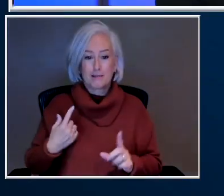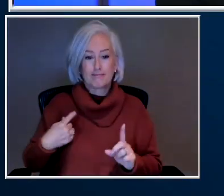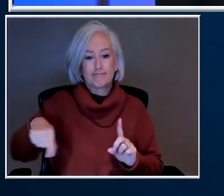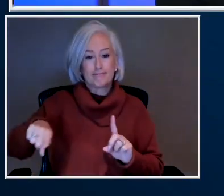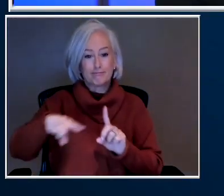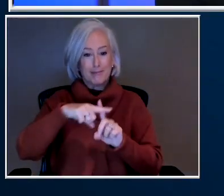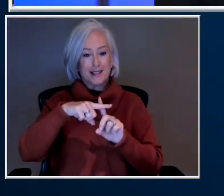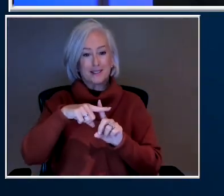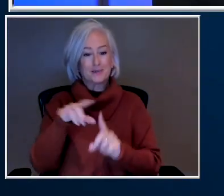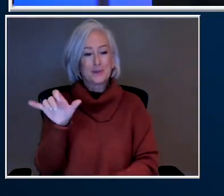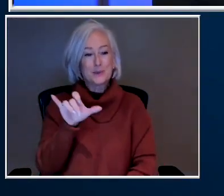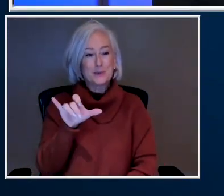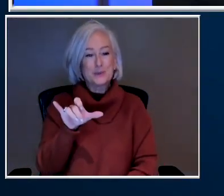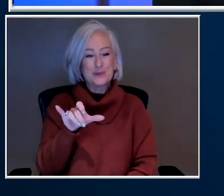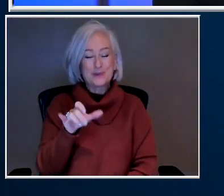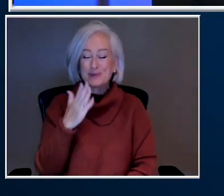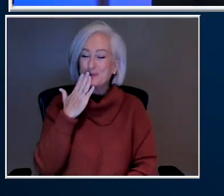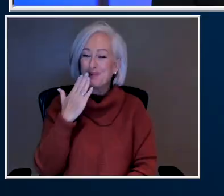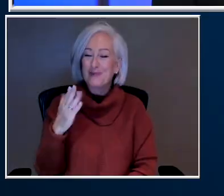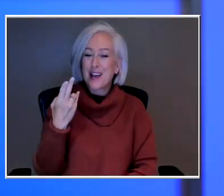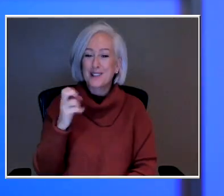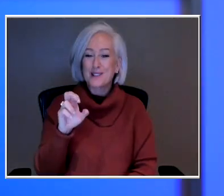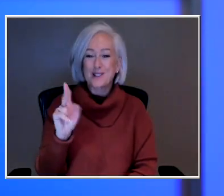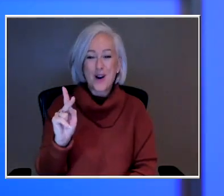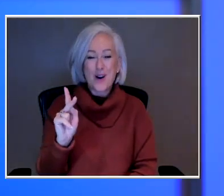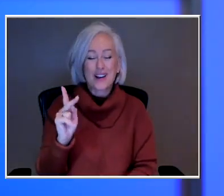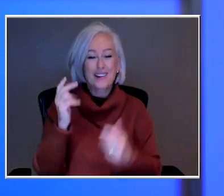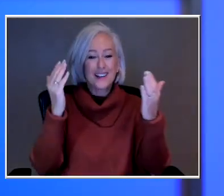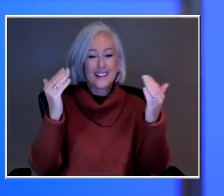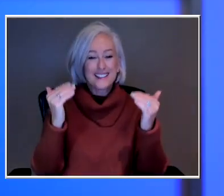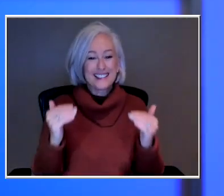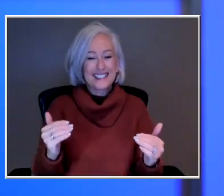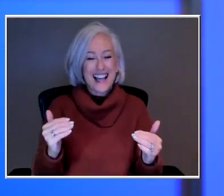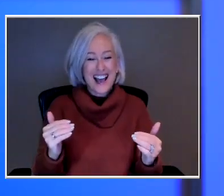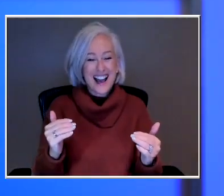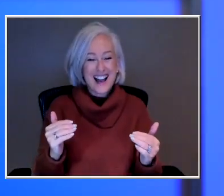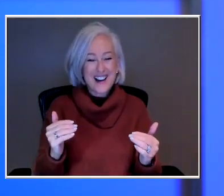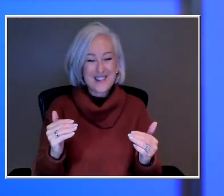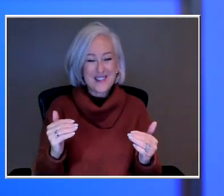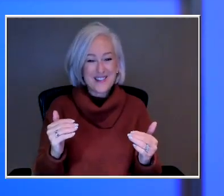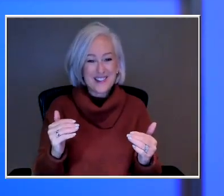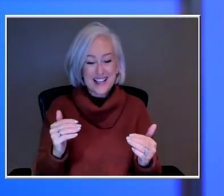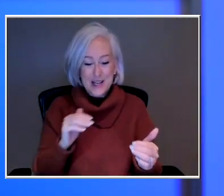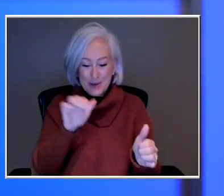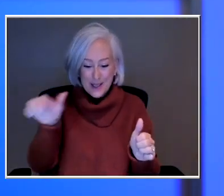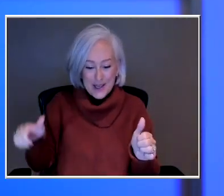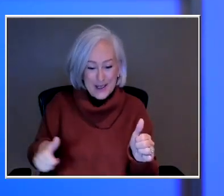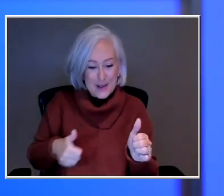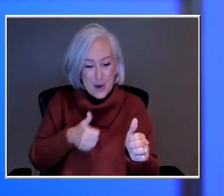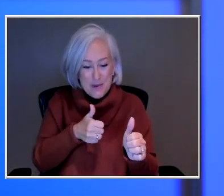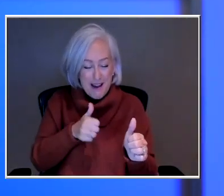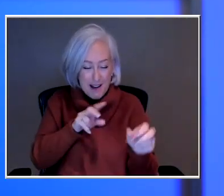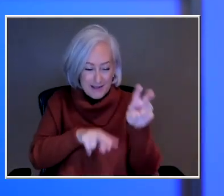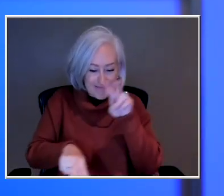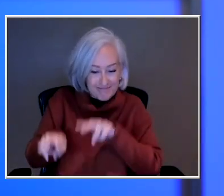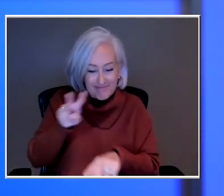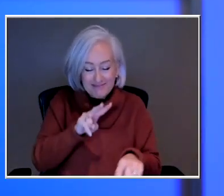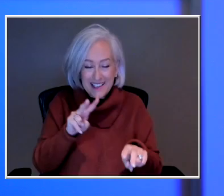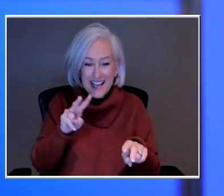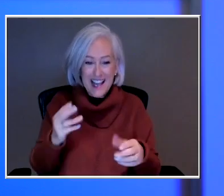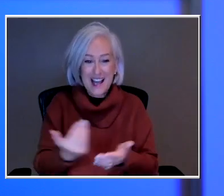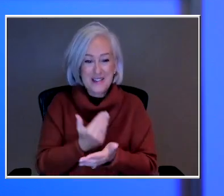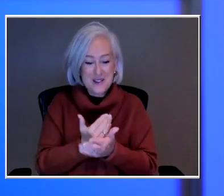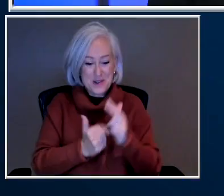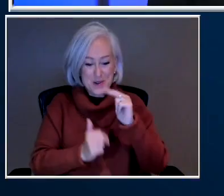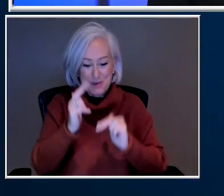thanks so much. Okay. We're going to get to this right now because we want to get behind the scenes of the KC Currents training facilities. Our guides